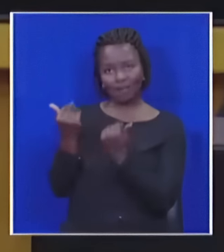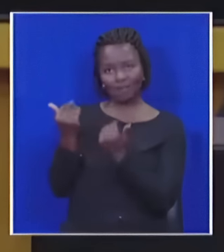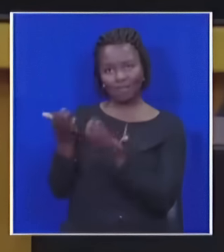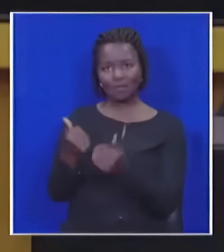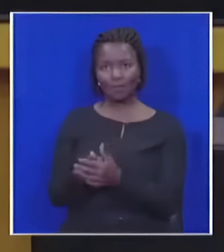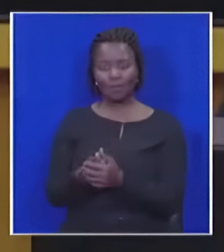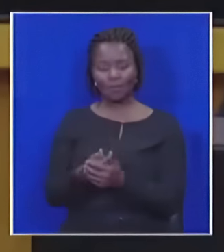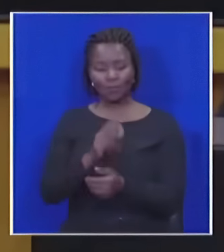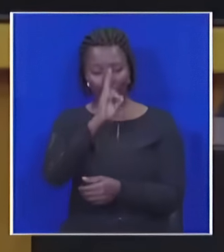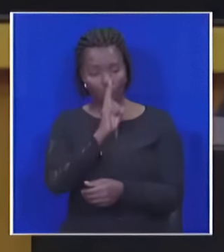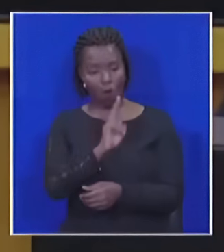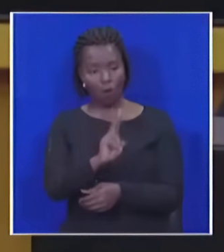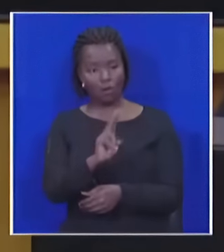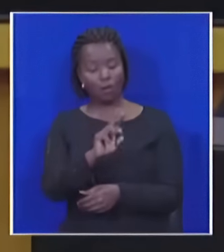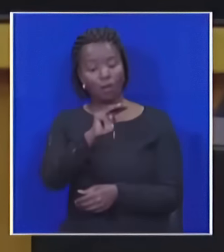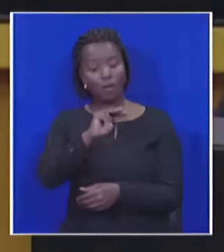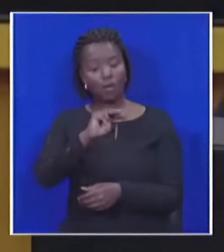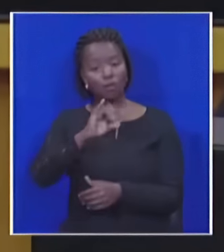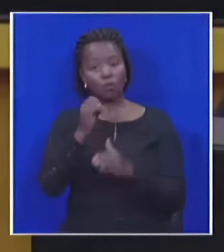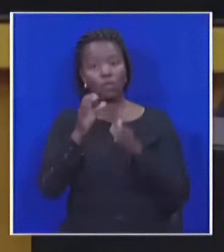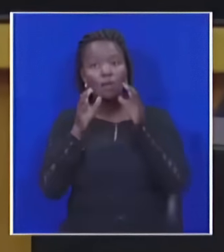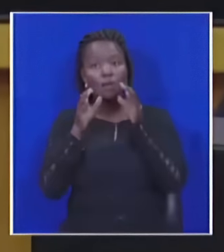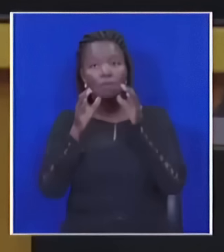Honorable Malema, do you